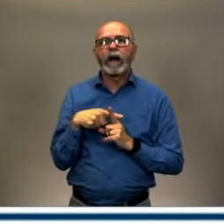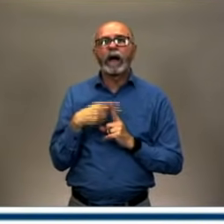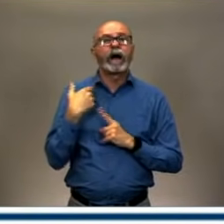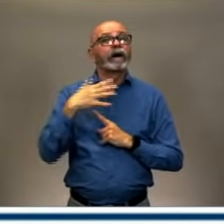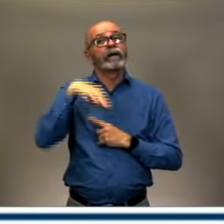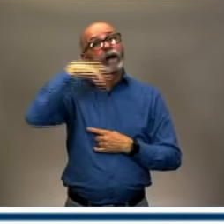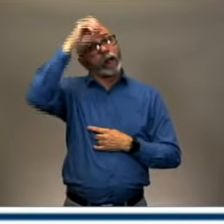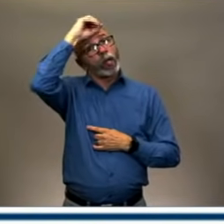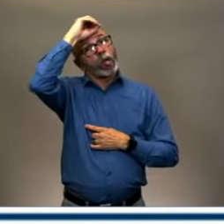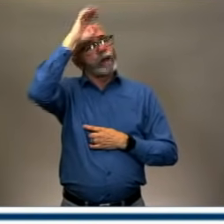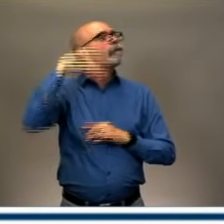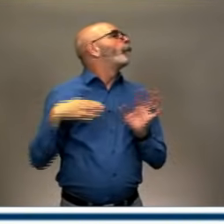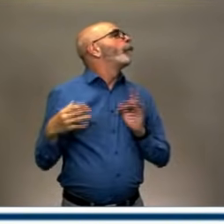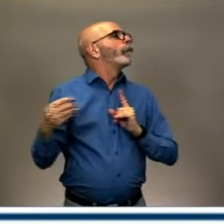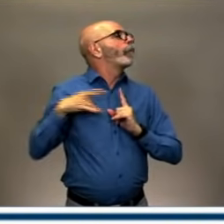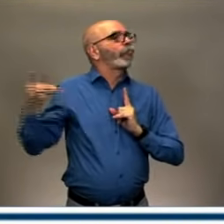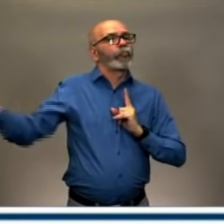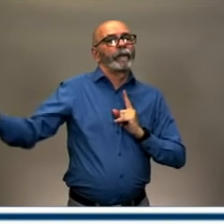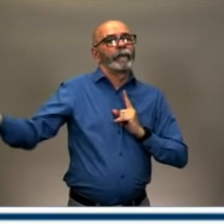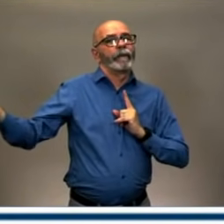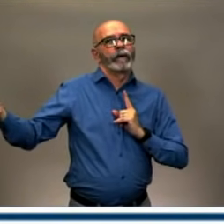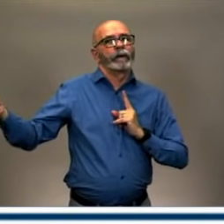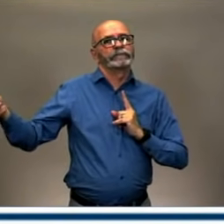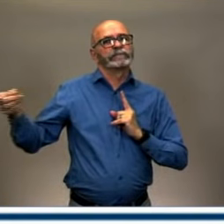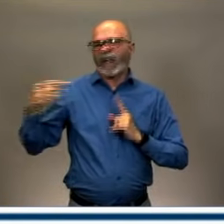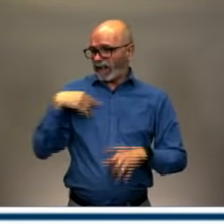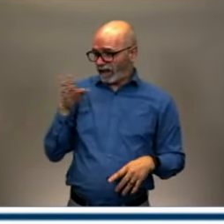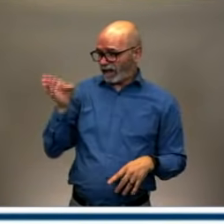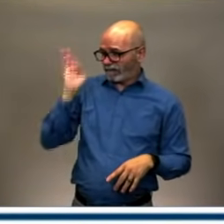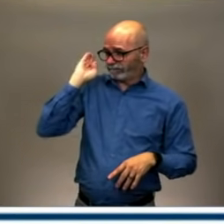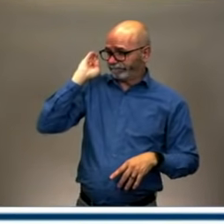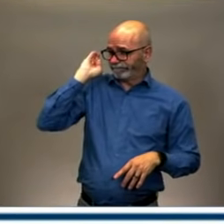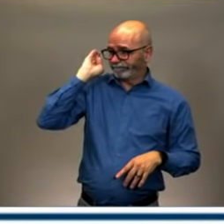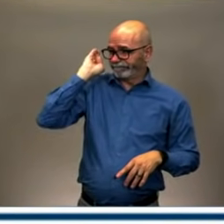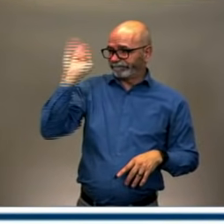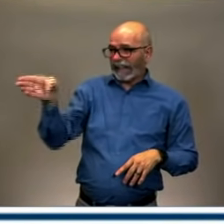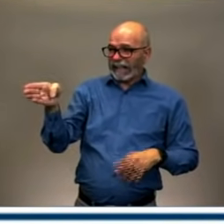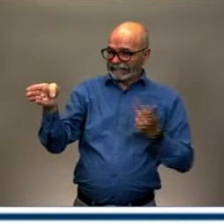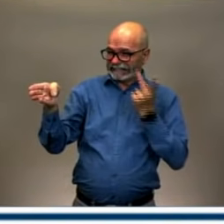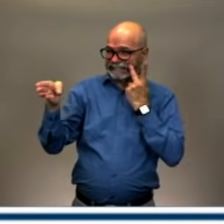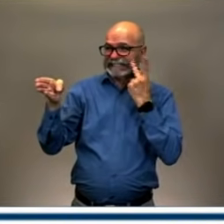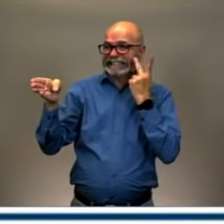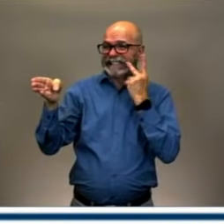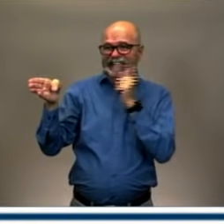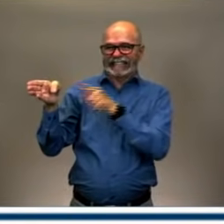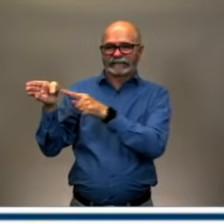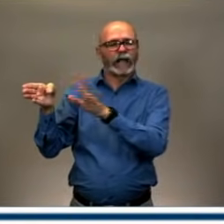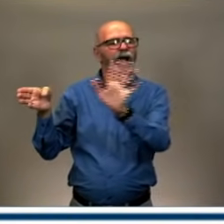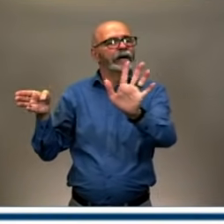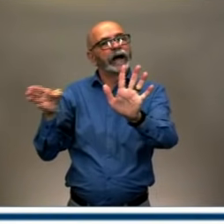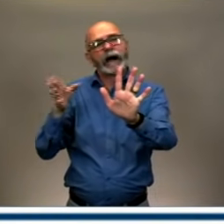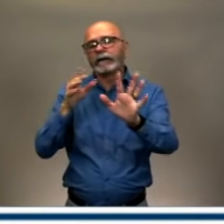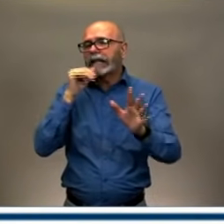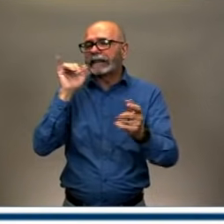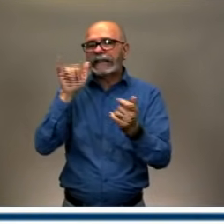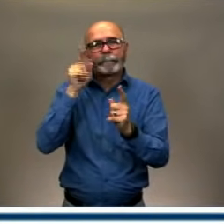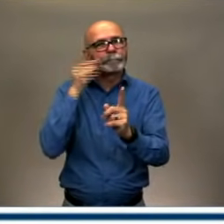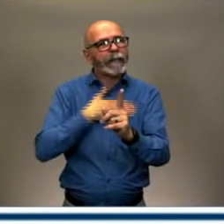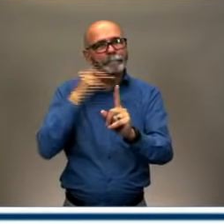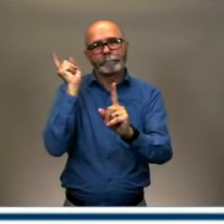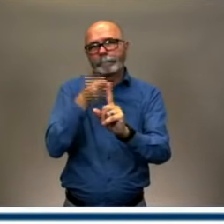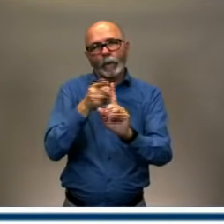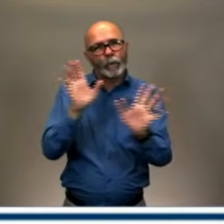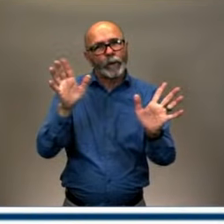else, these are not things to focus blame on. We are in the midst of a pandemic. People are going to test positive, and we